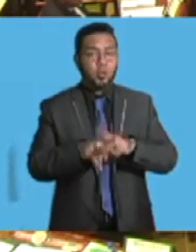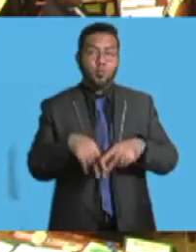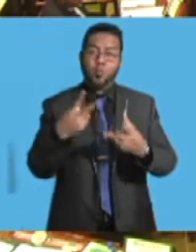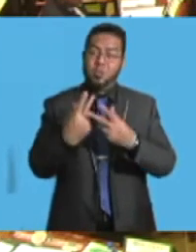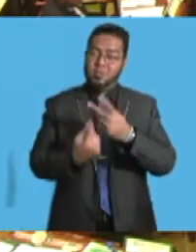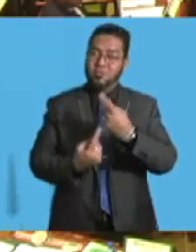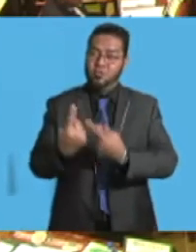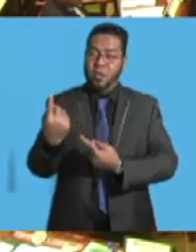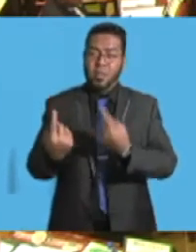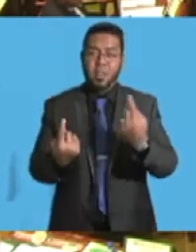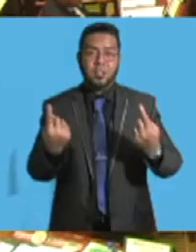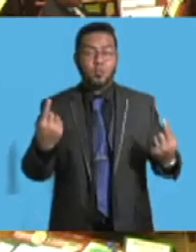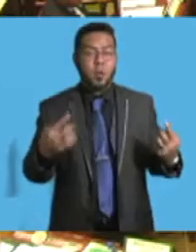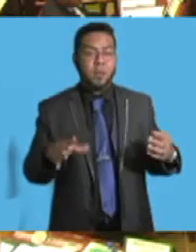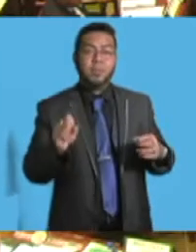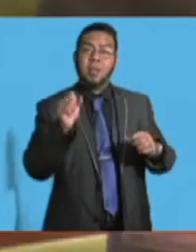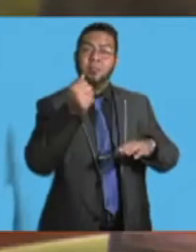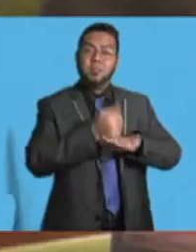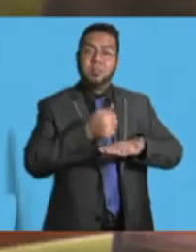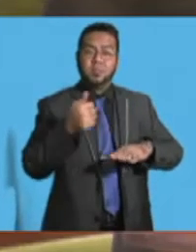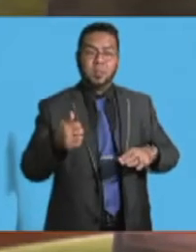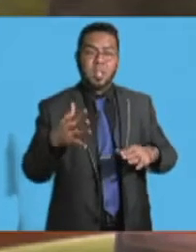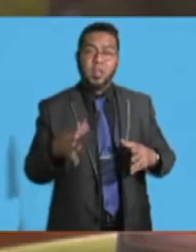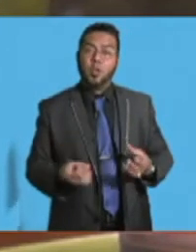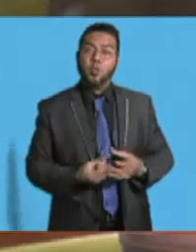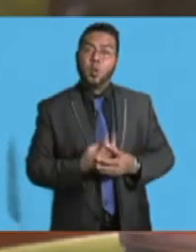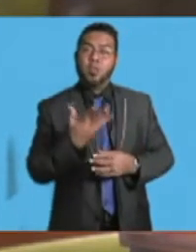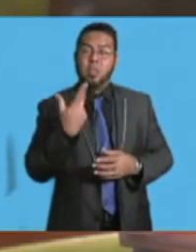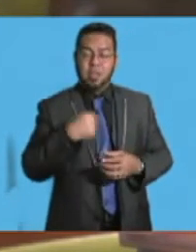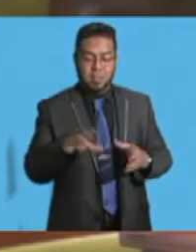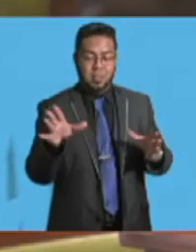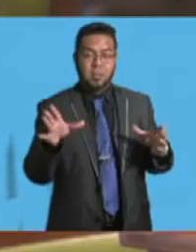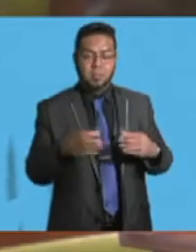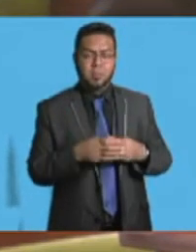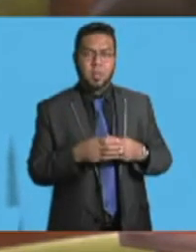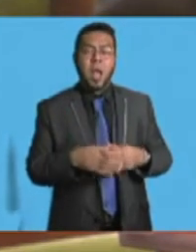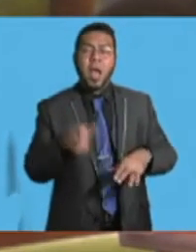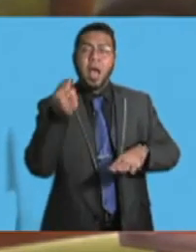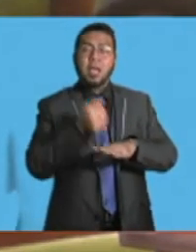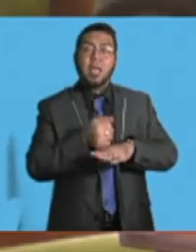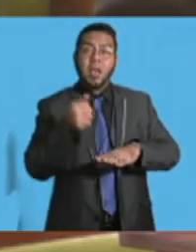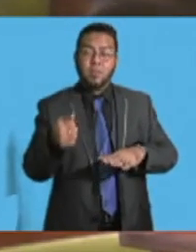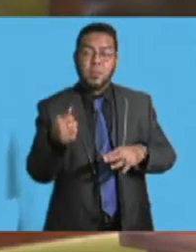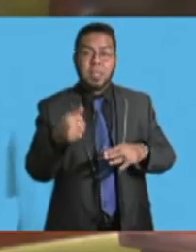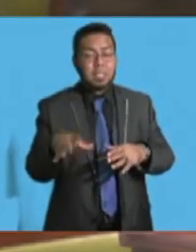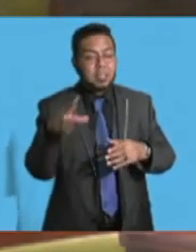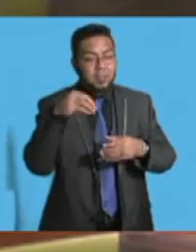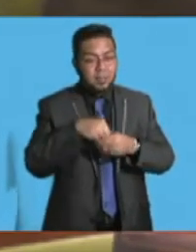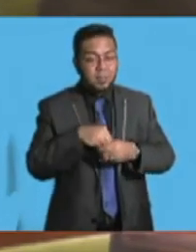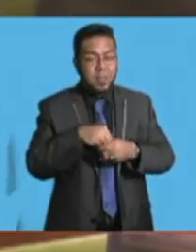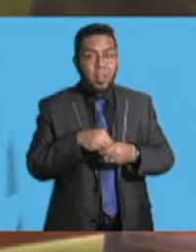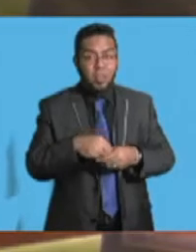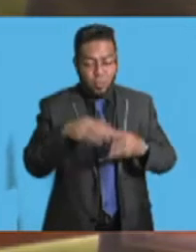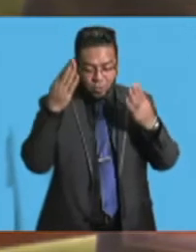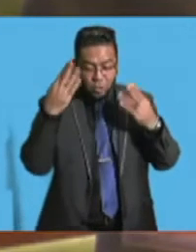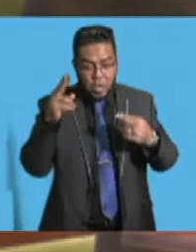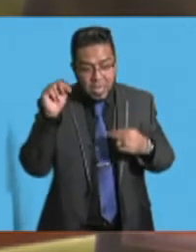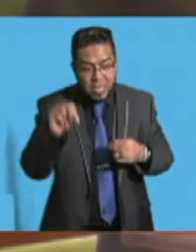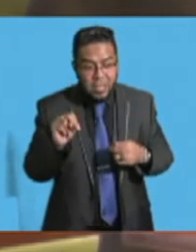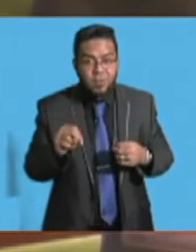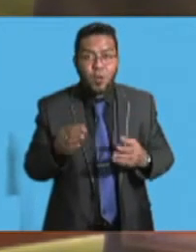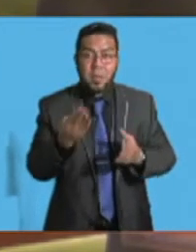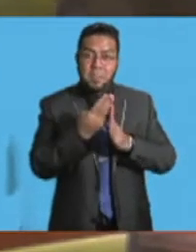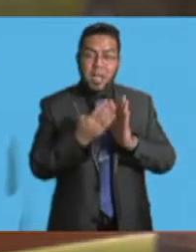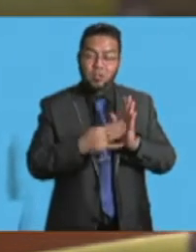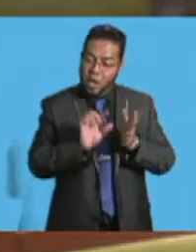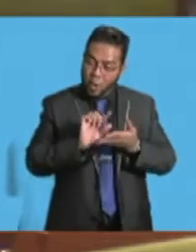to address common challenges that impact the growth in the sector. Madam Speaker, government identifies the urgent need to increase the budget allocated to the